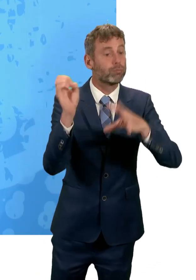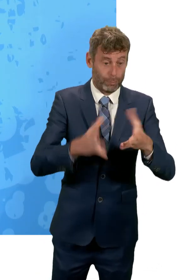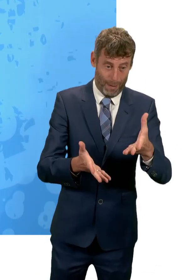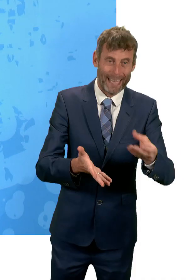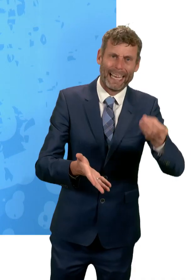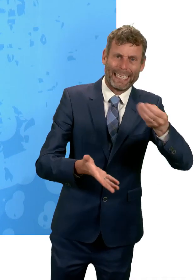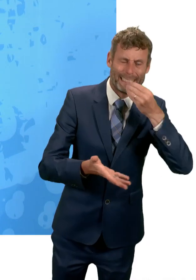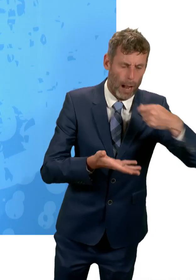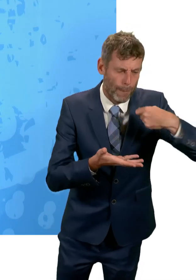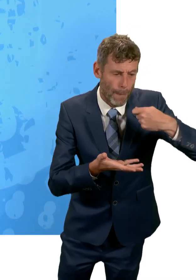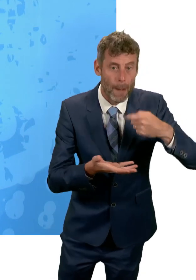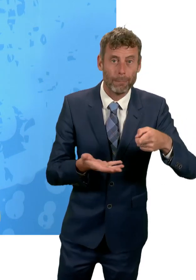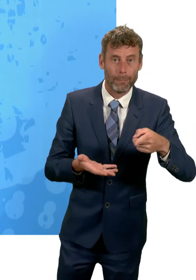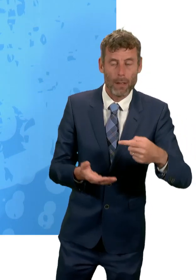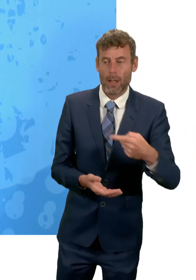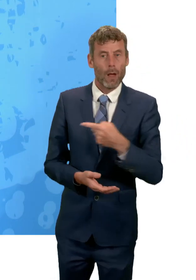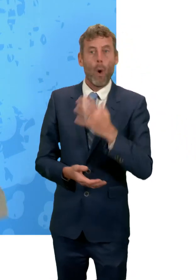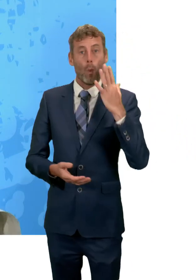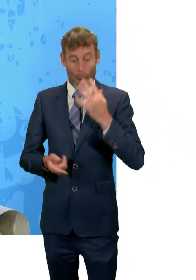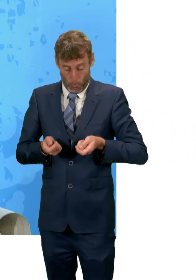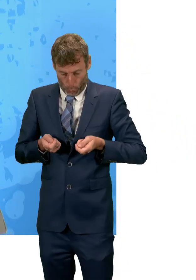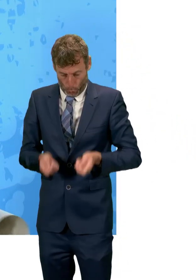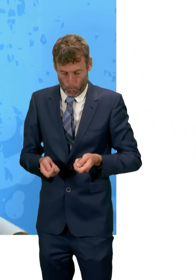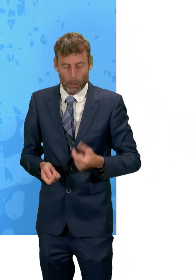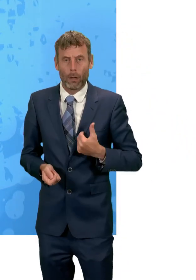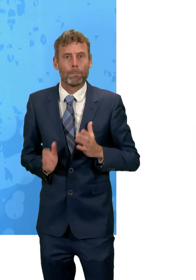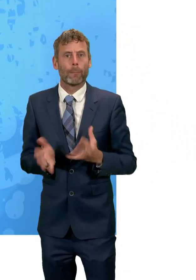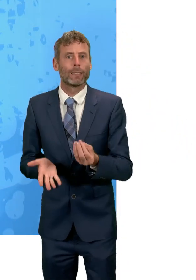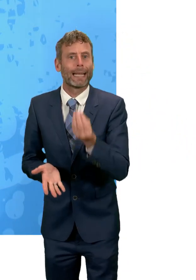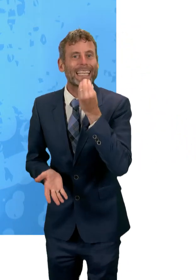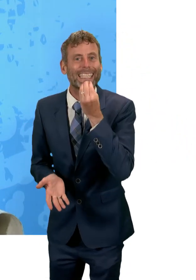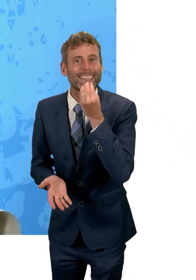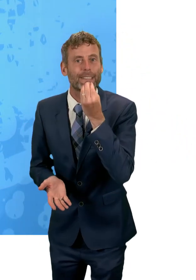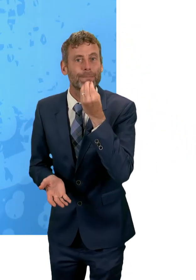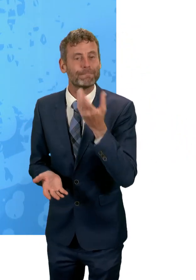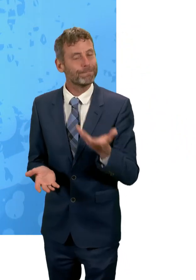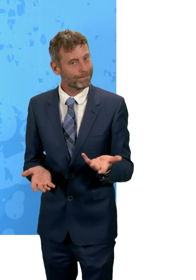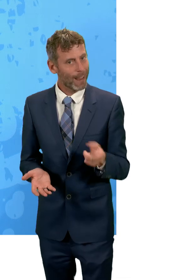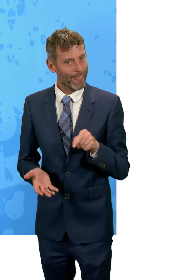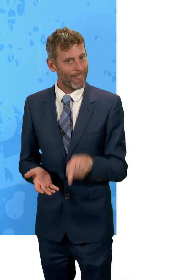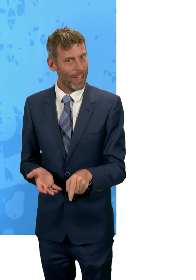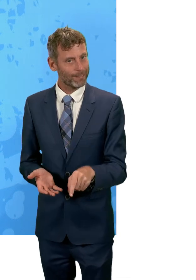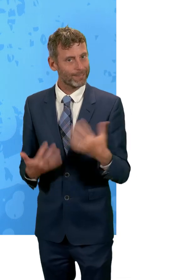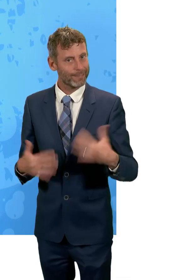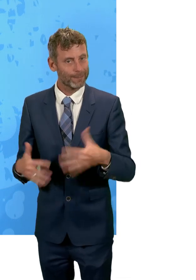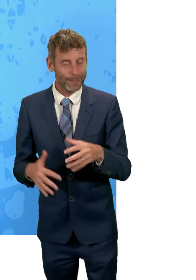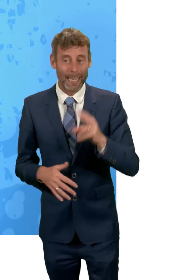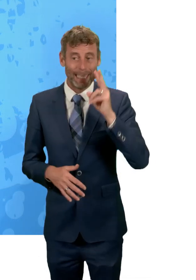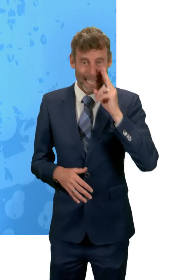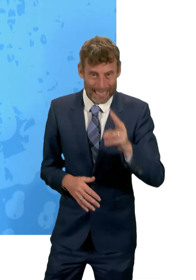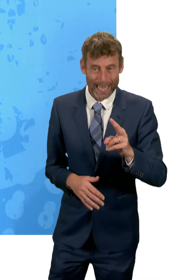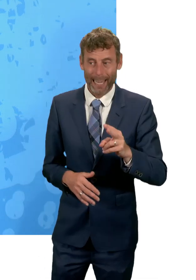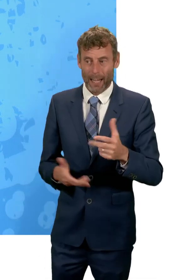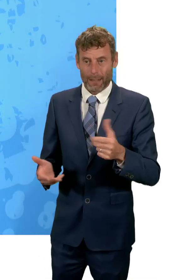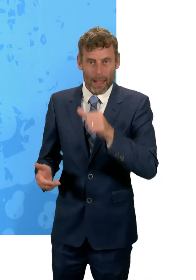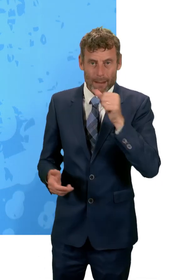skills. And it's amazing some of the turnaround, even in 1 visit or 2 visits to a particular place, when people actually get hands-on with